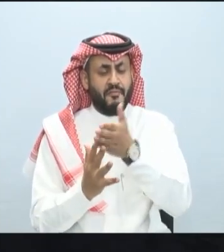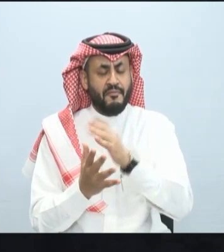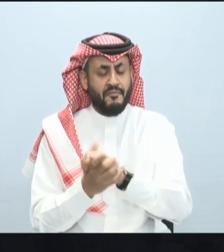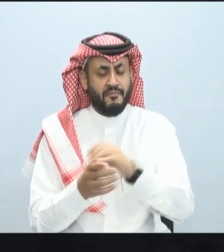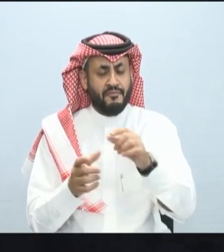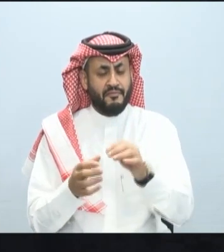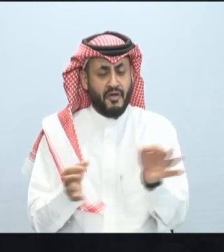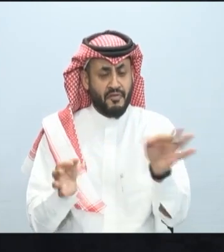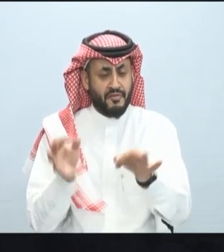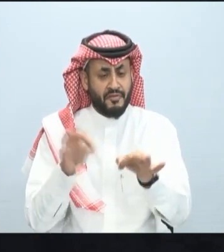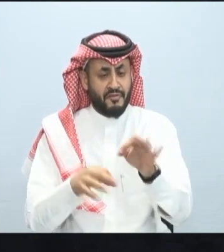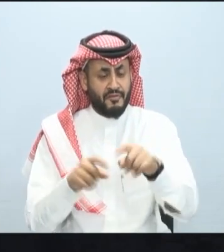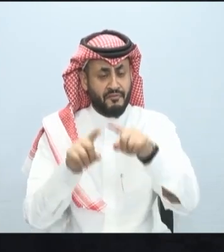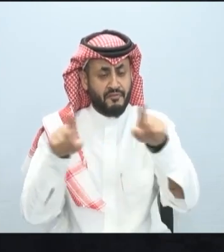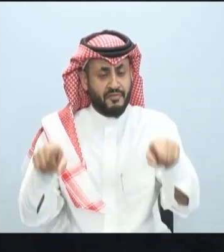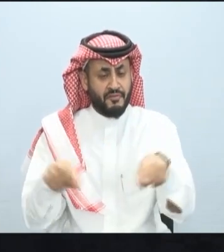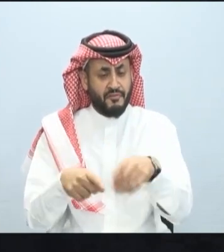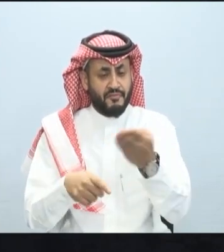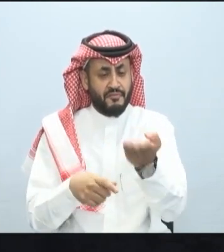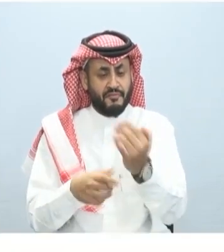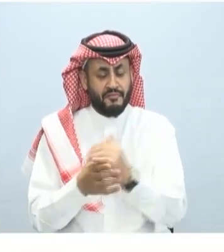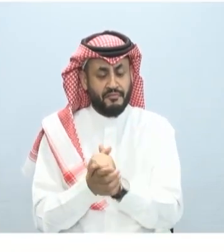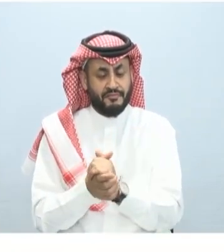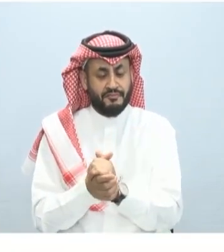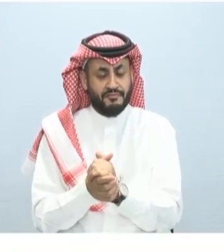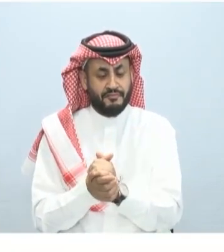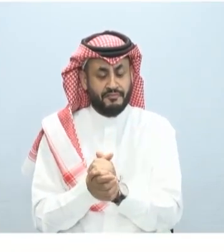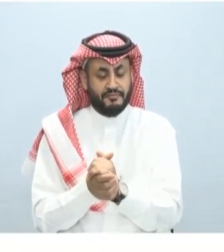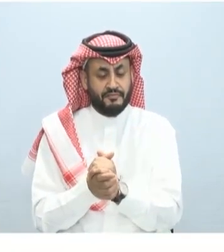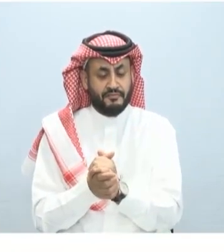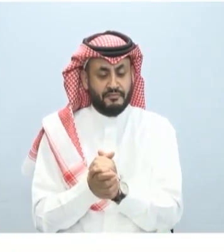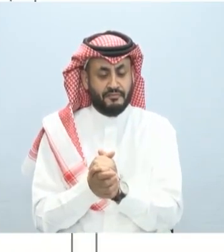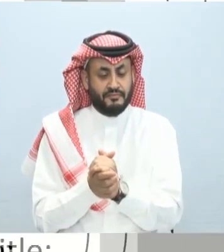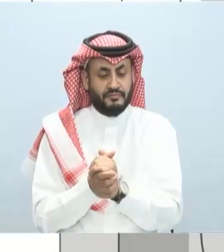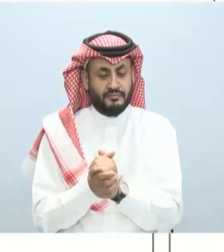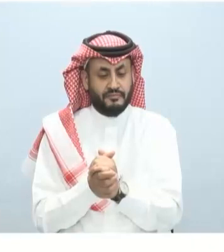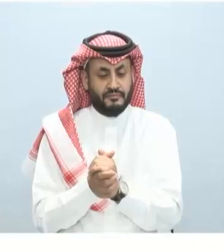say, the ingredients of the movie here. Now you are going to use it.